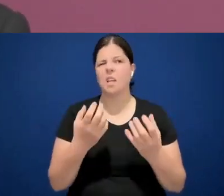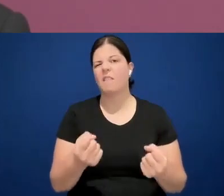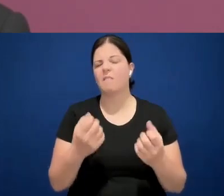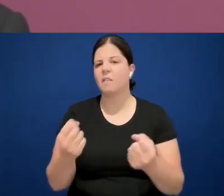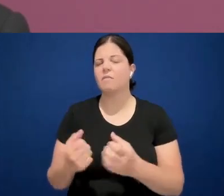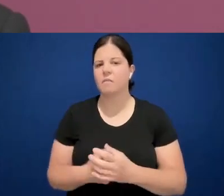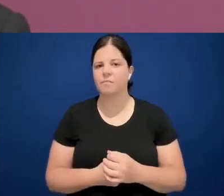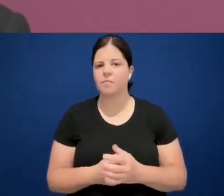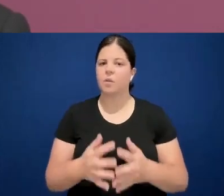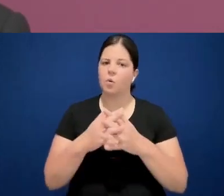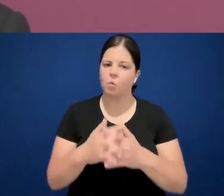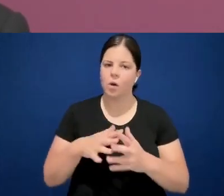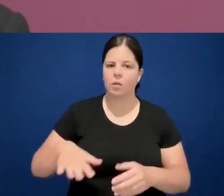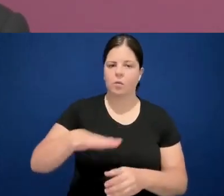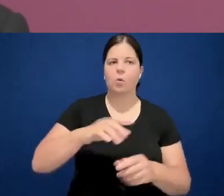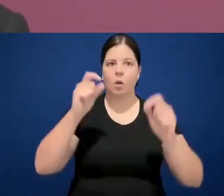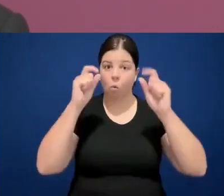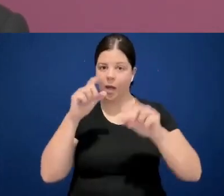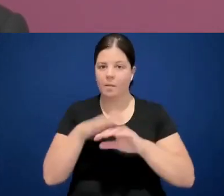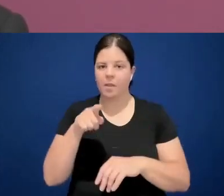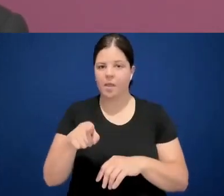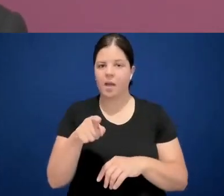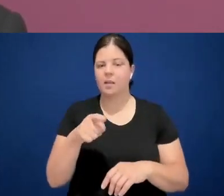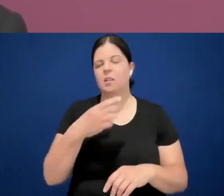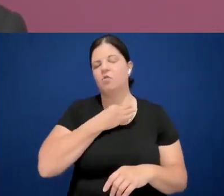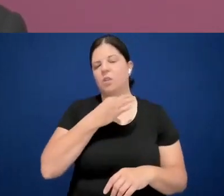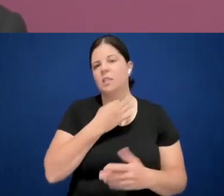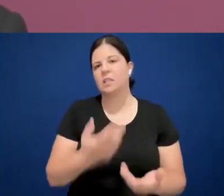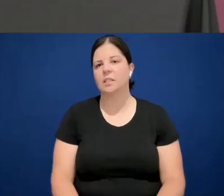is really aware that it is another risk that presents.